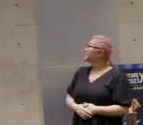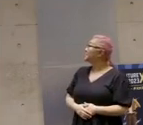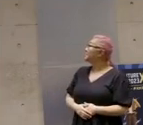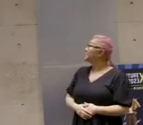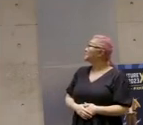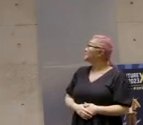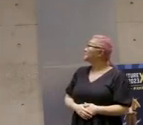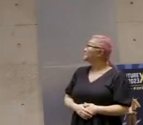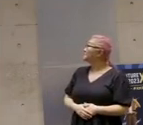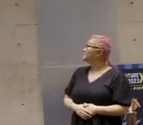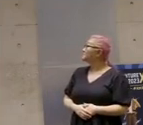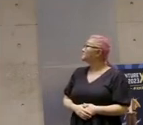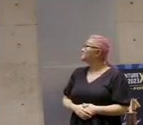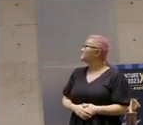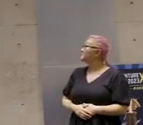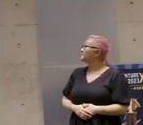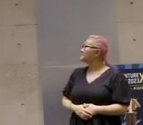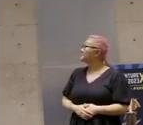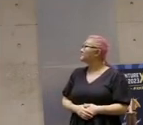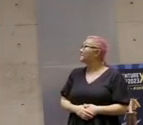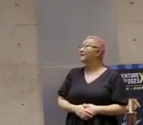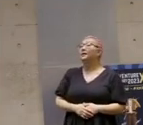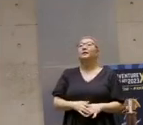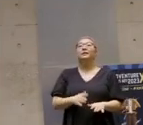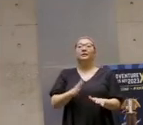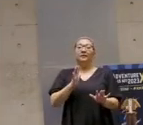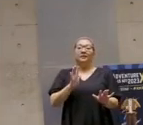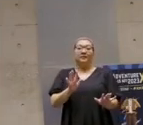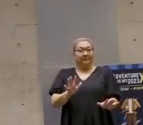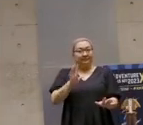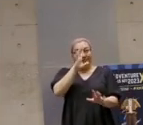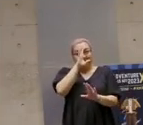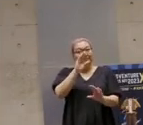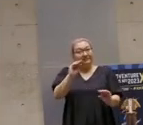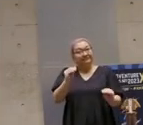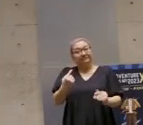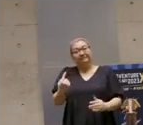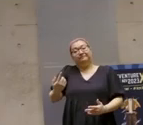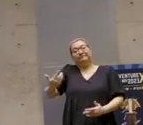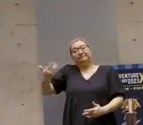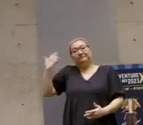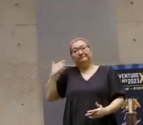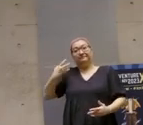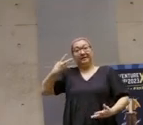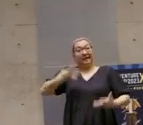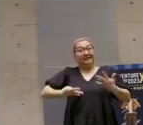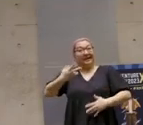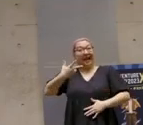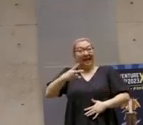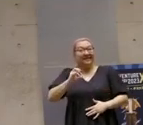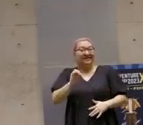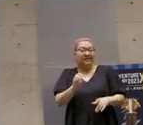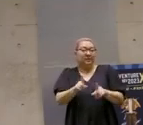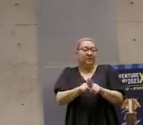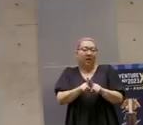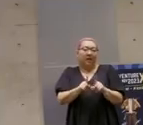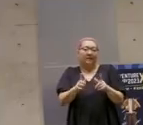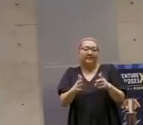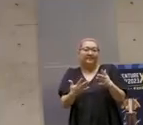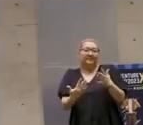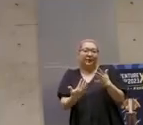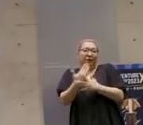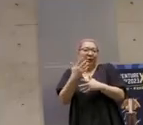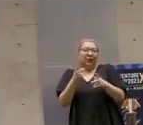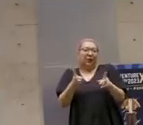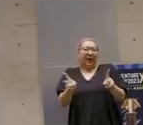it was, I mean, just trust me, 80s, it was kind of part of the whole, new wave of, it just was.